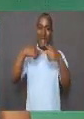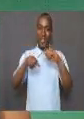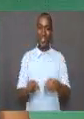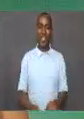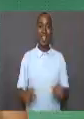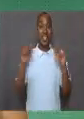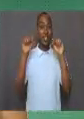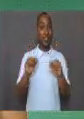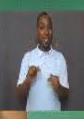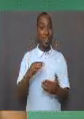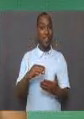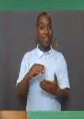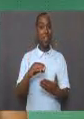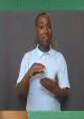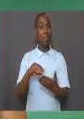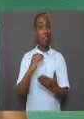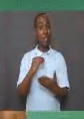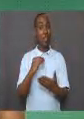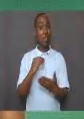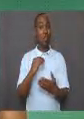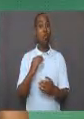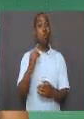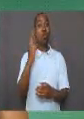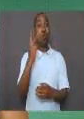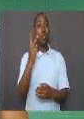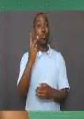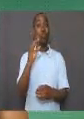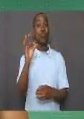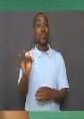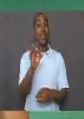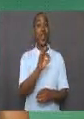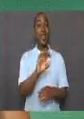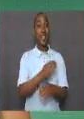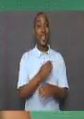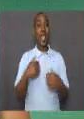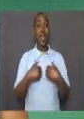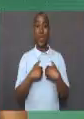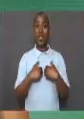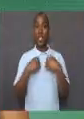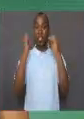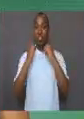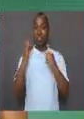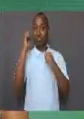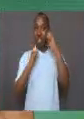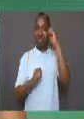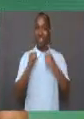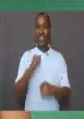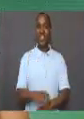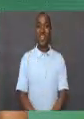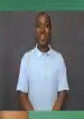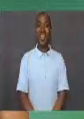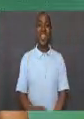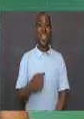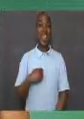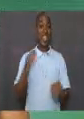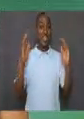Today, we compared the structure of plant cells and animal cells. I hope